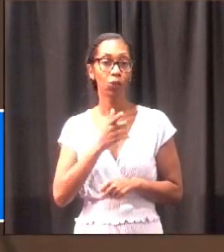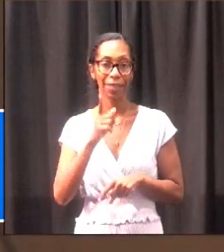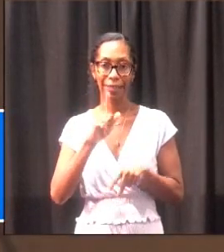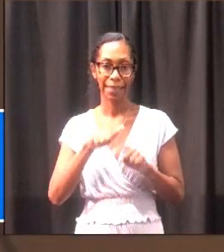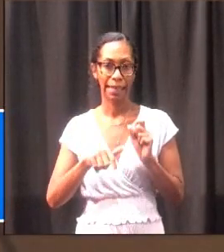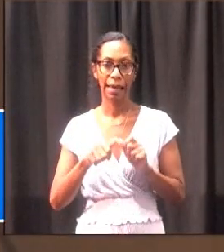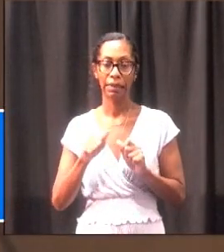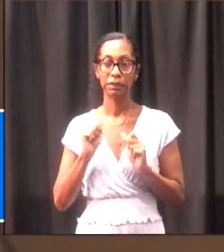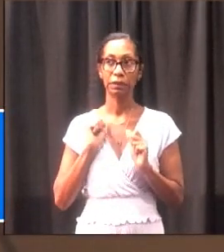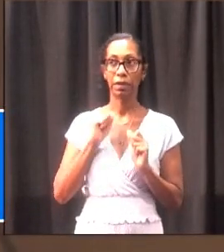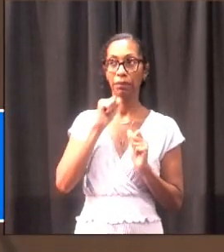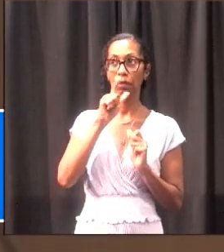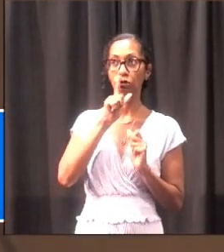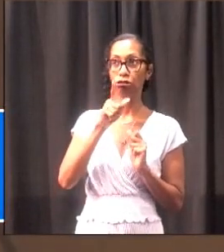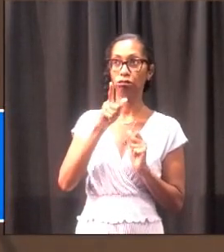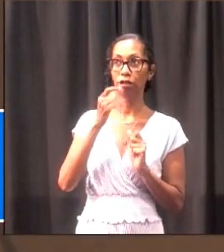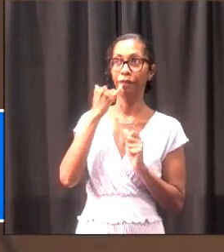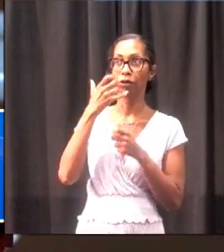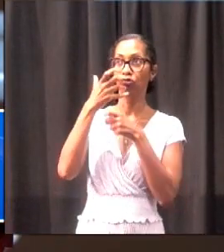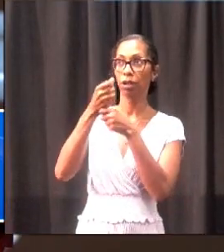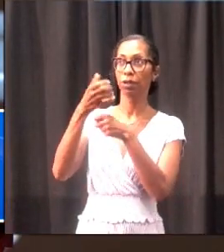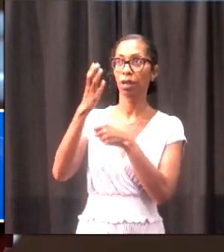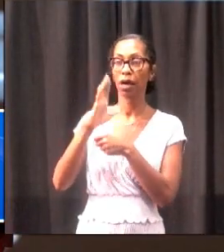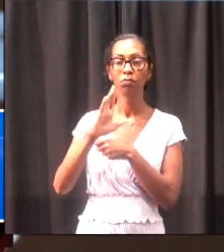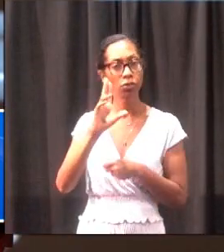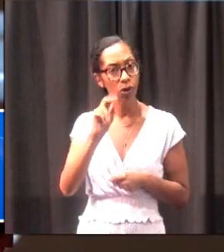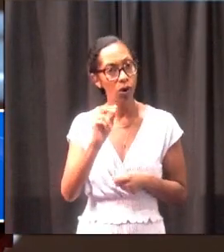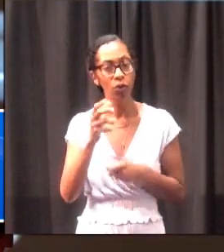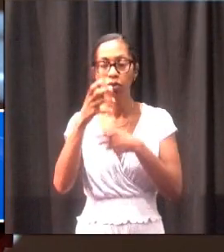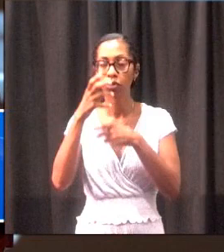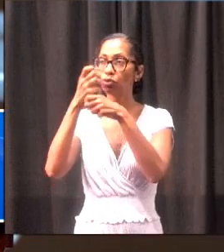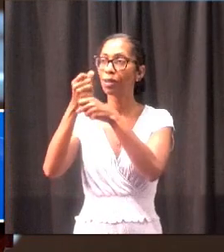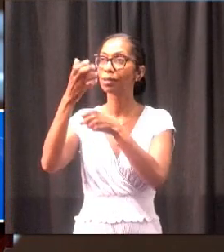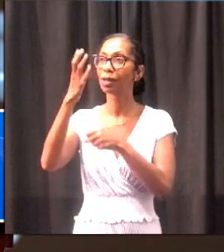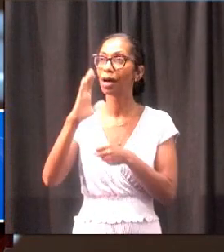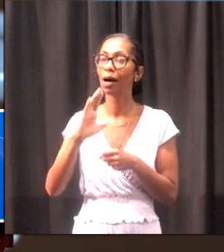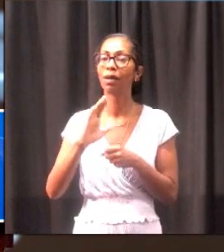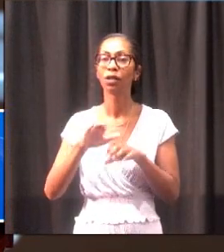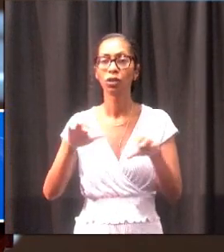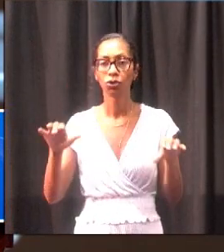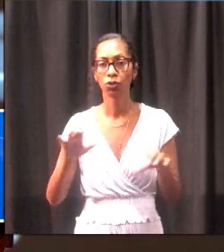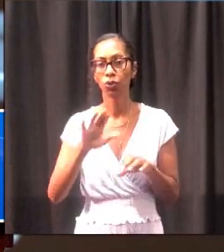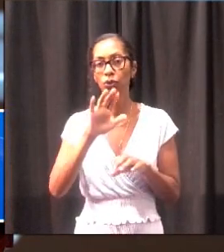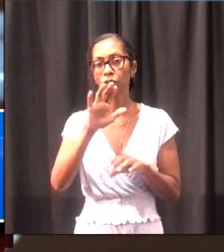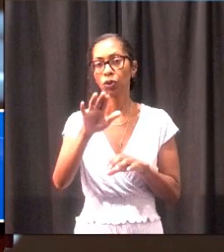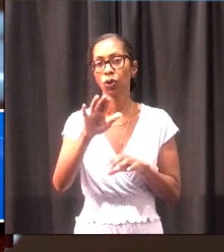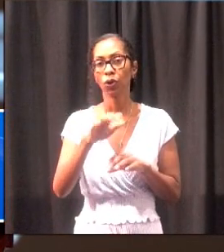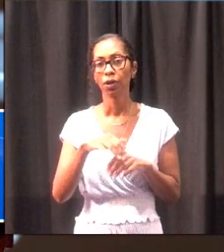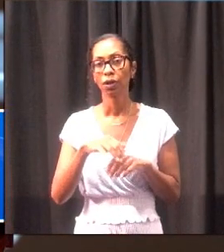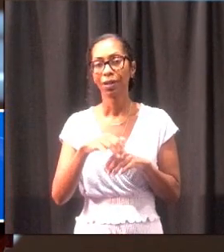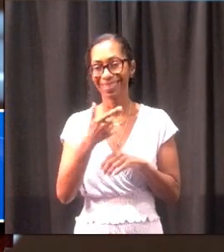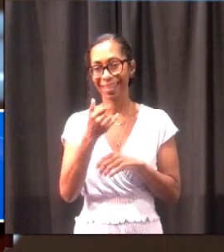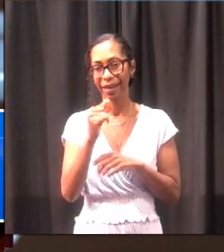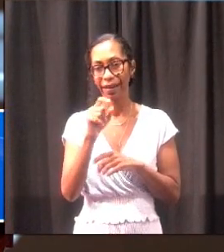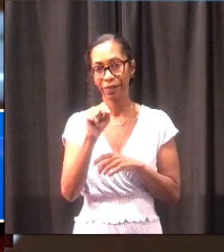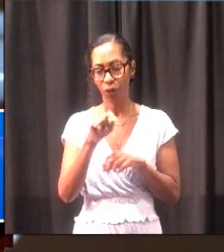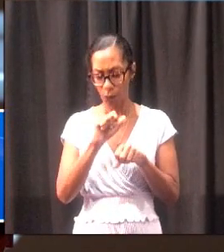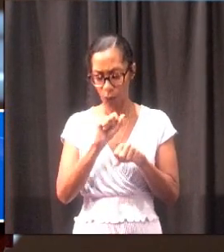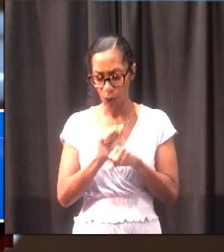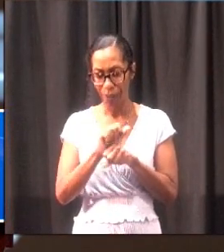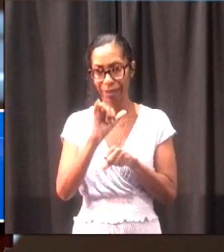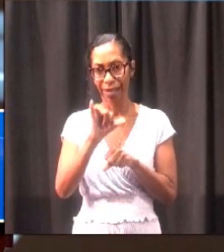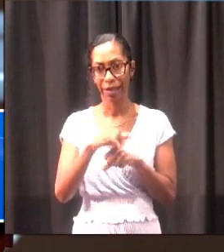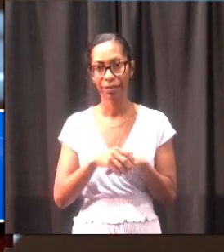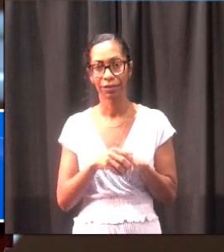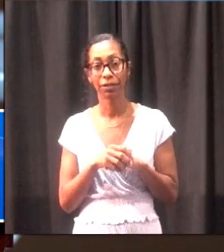God. But we're to trust him and work the gift that he has placed in us.